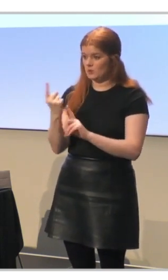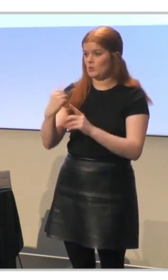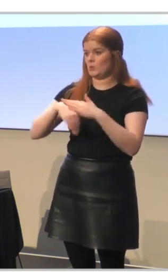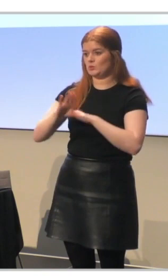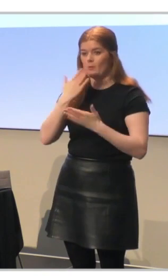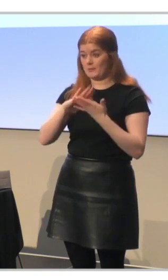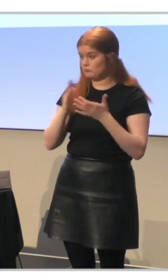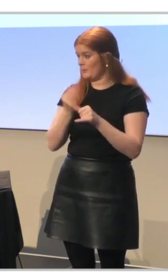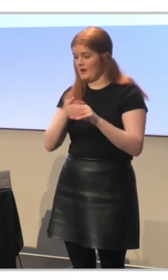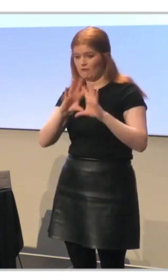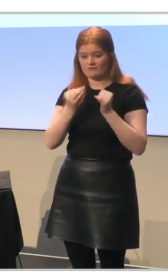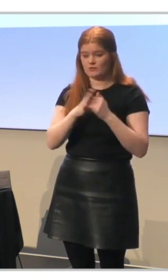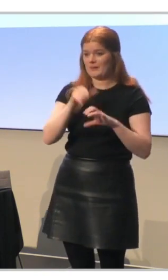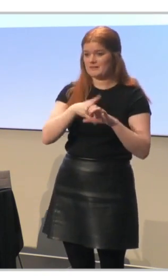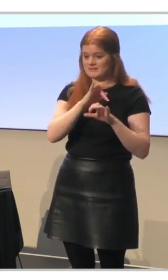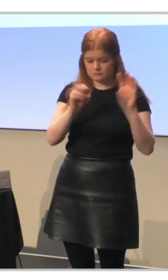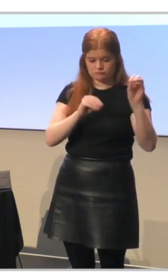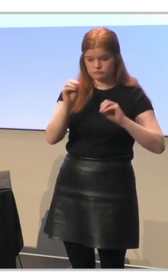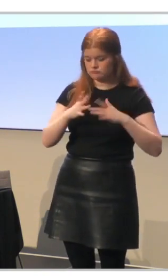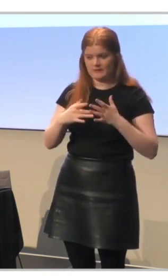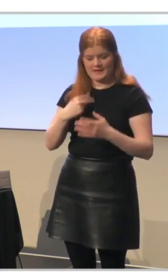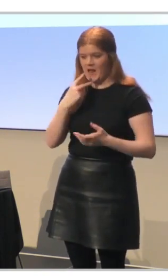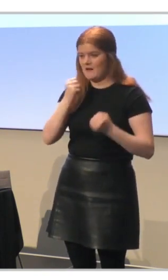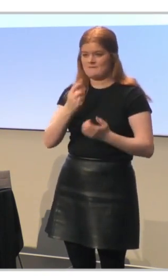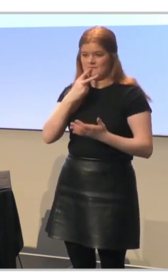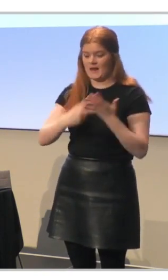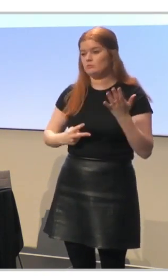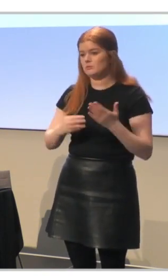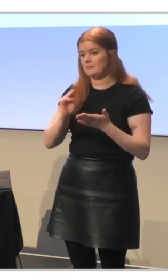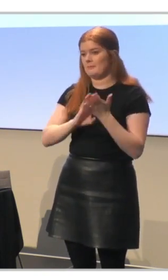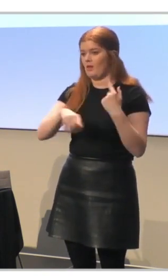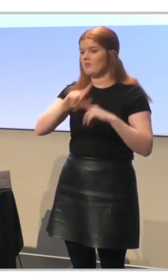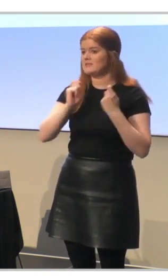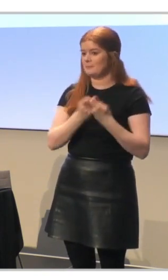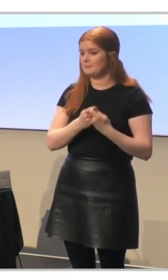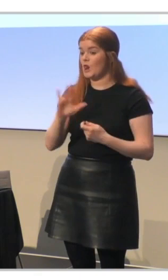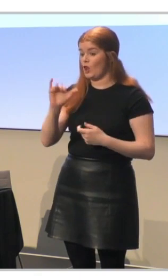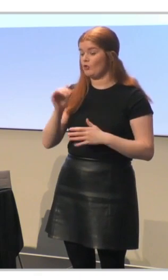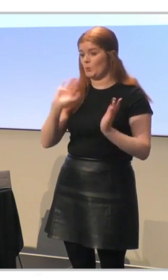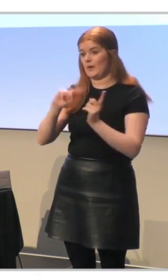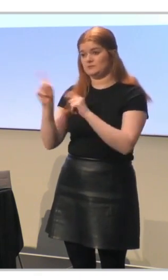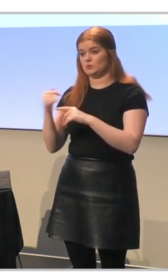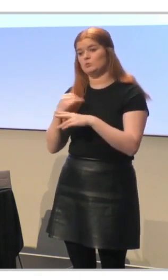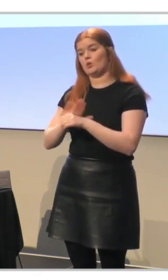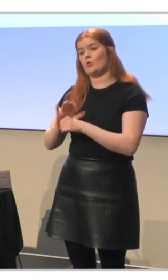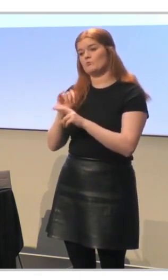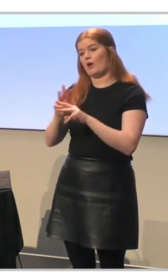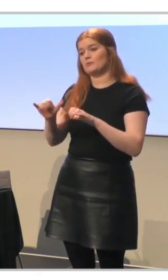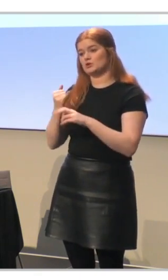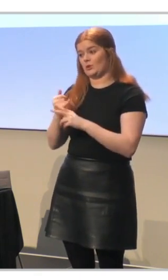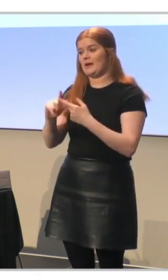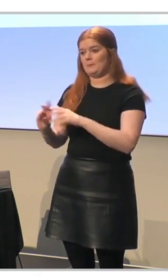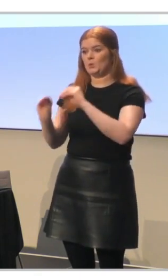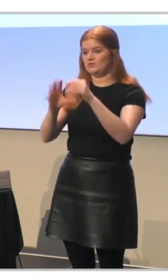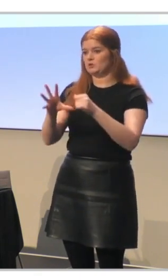preparations for the medical staff, and is a highly valued member of the team. Laura attended her local primary school and transitioned to a